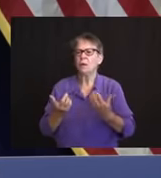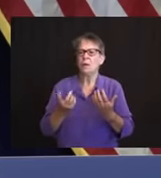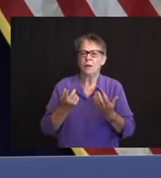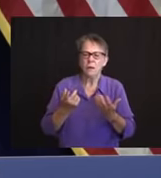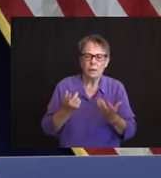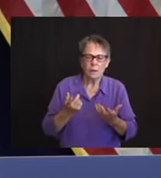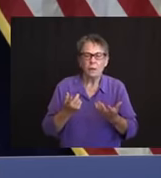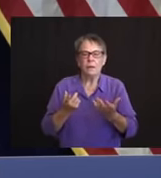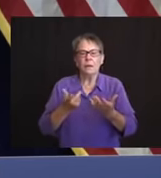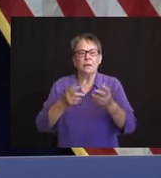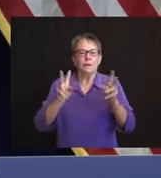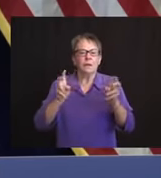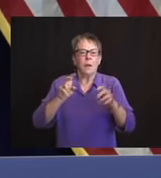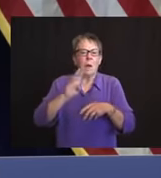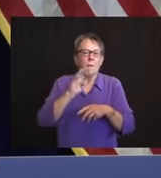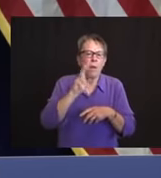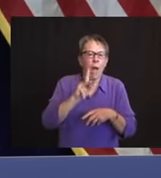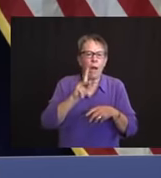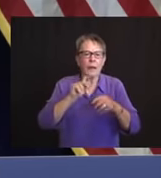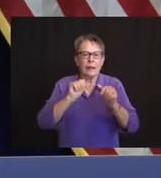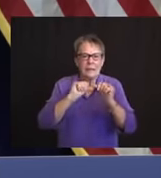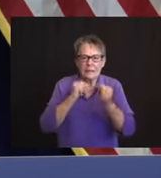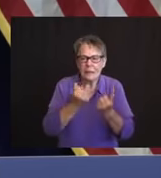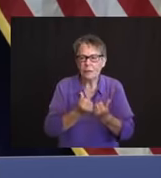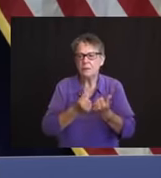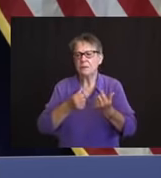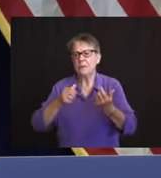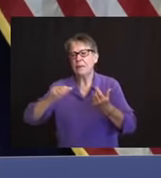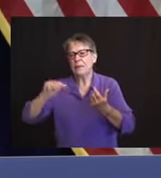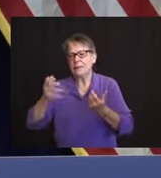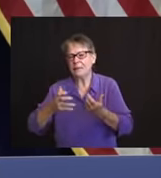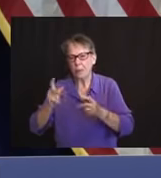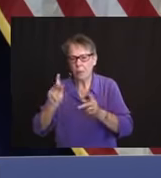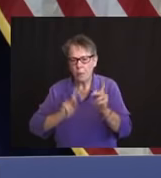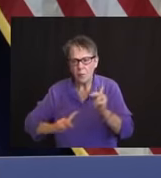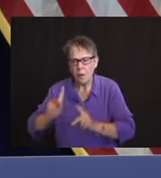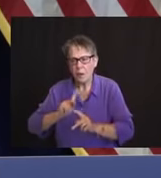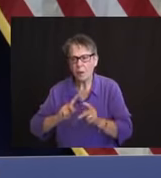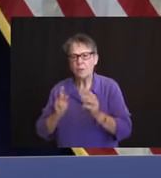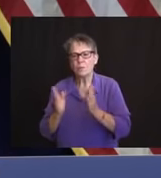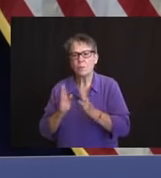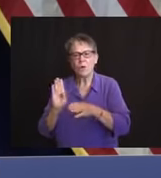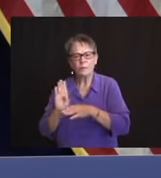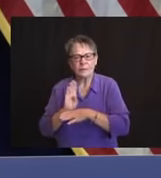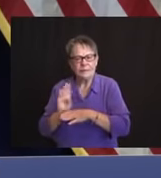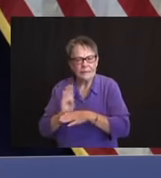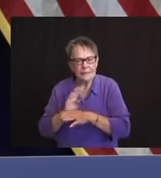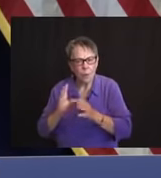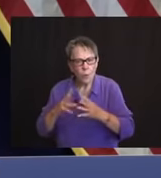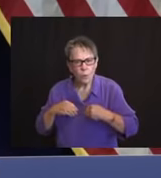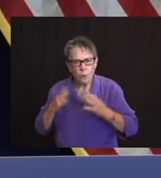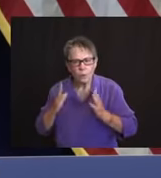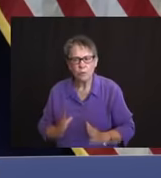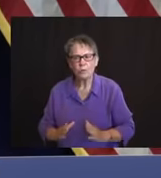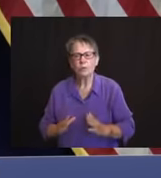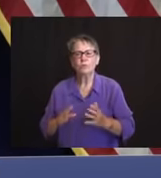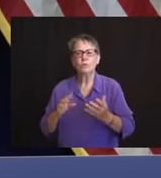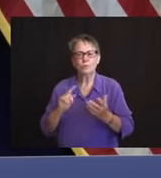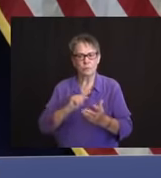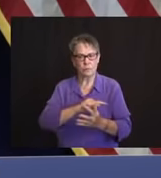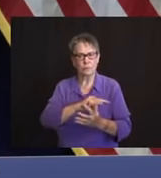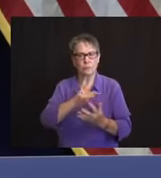education within Atlantic County, small business owners, local board of education, etc. The